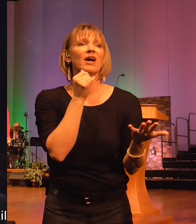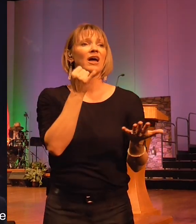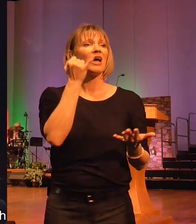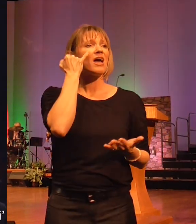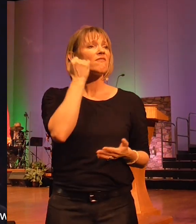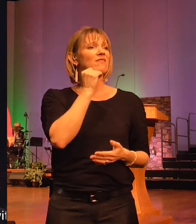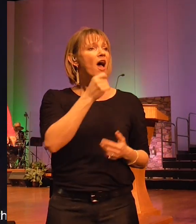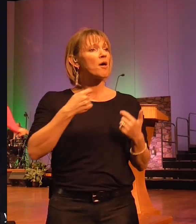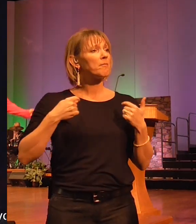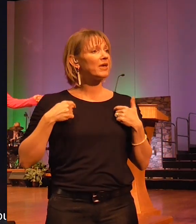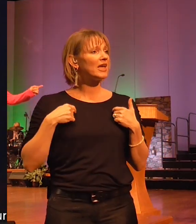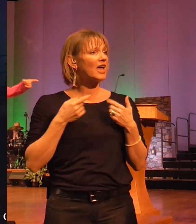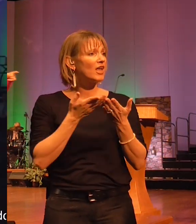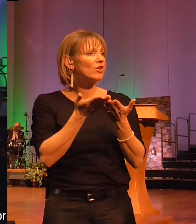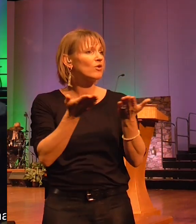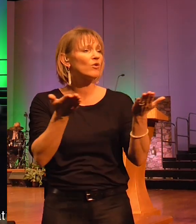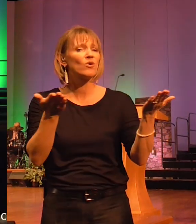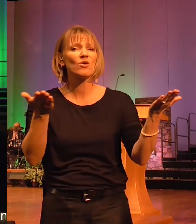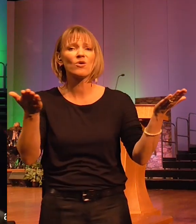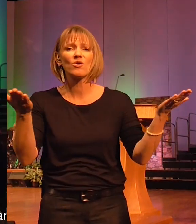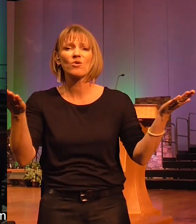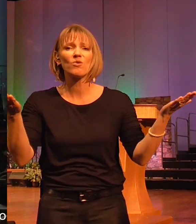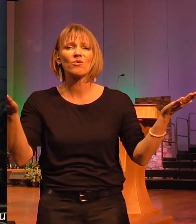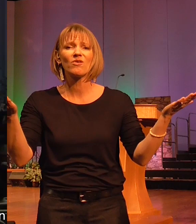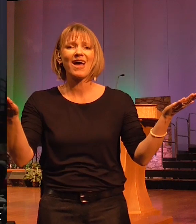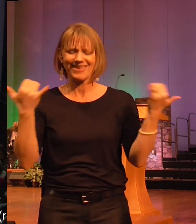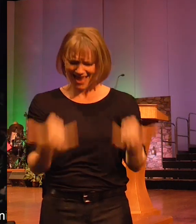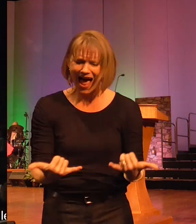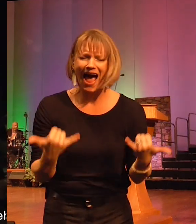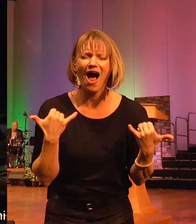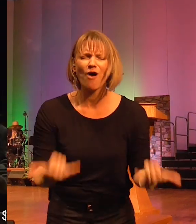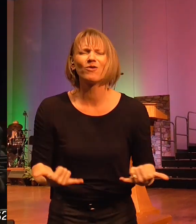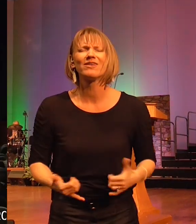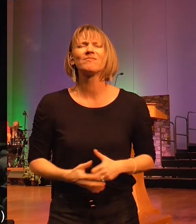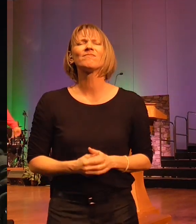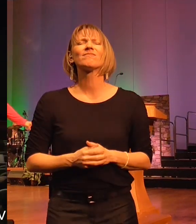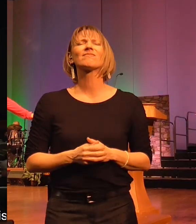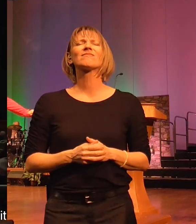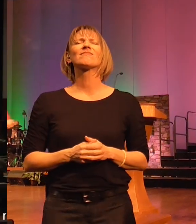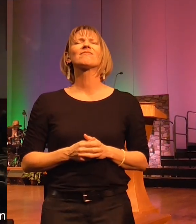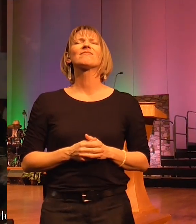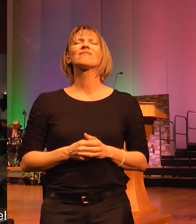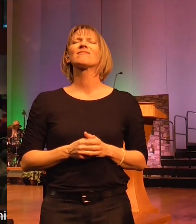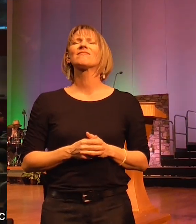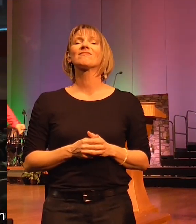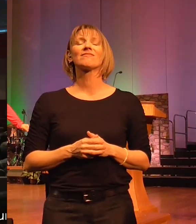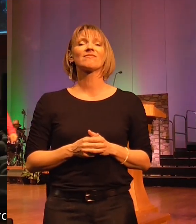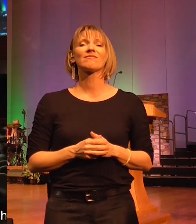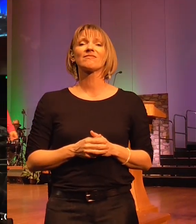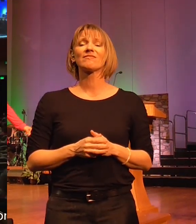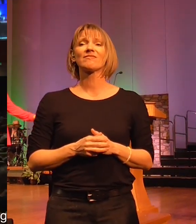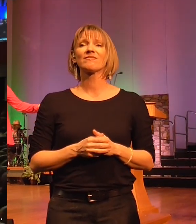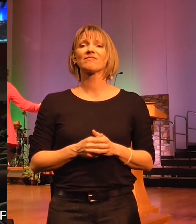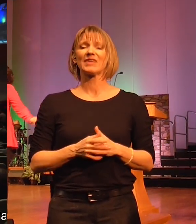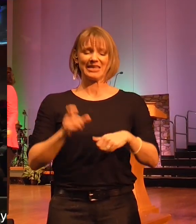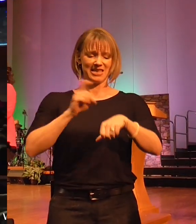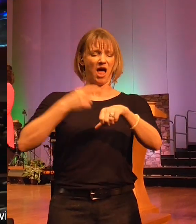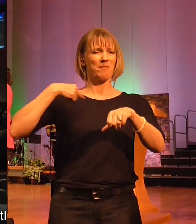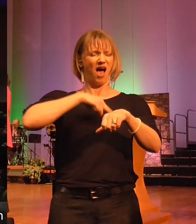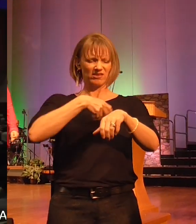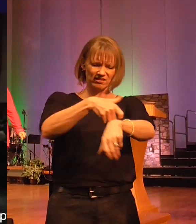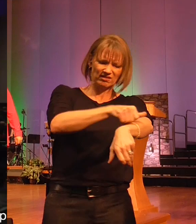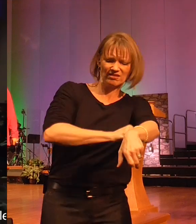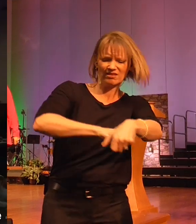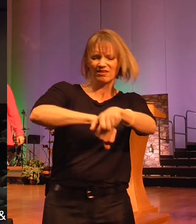If not me and you right now. It's time for us to